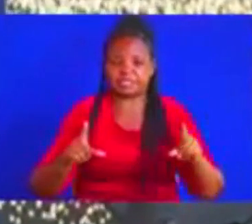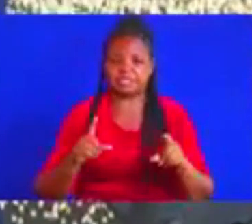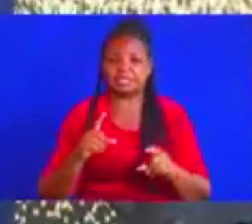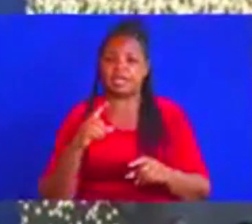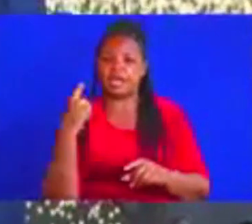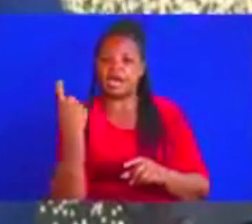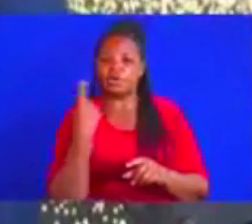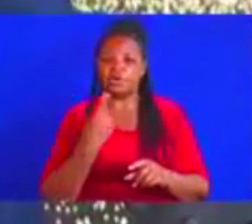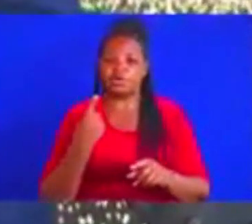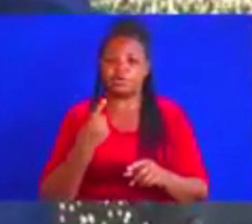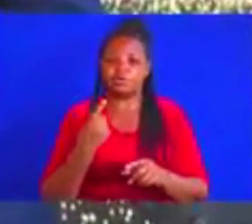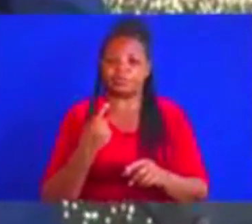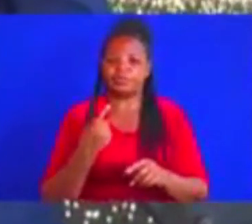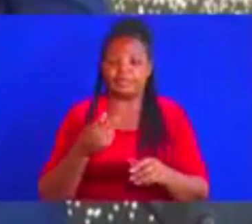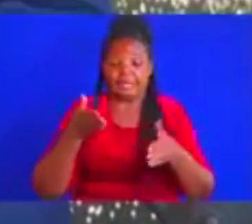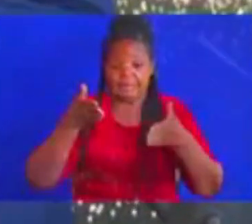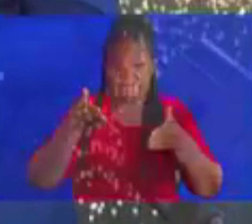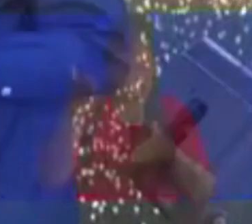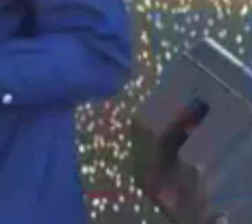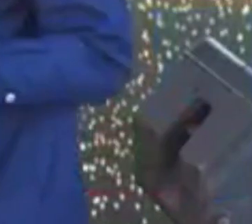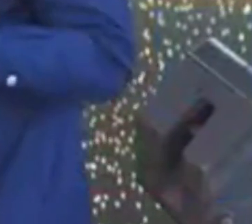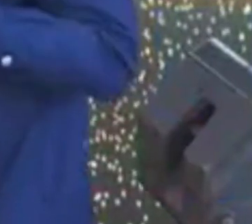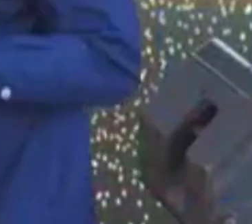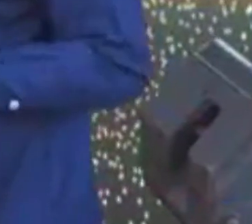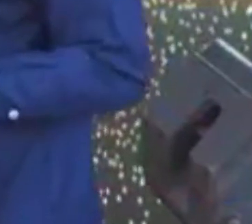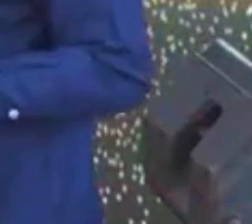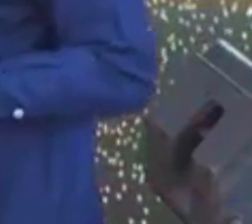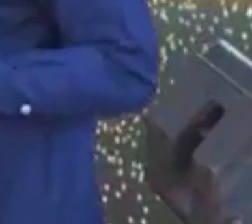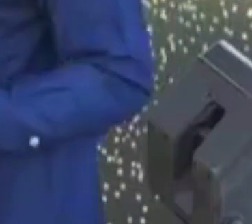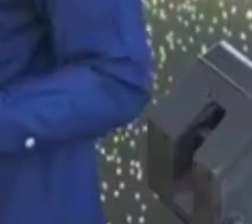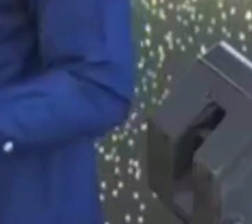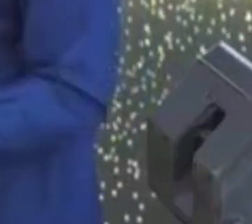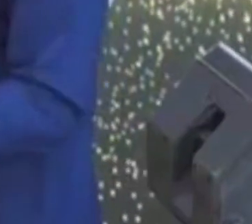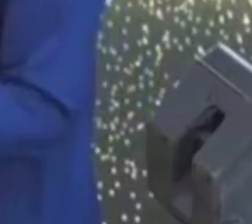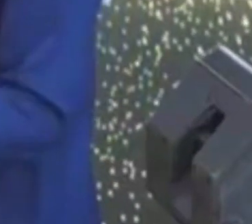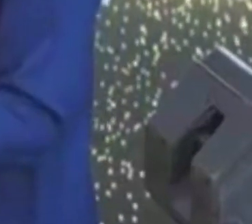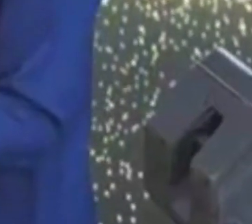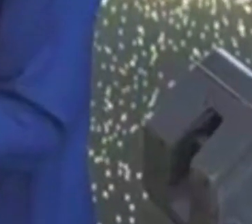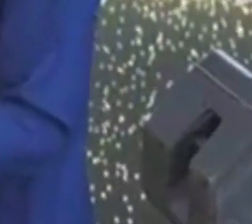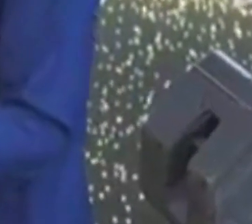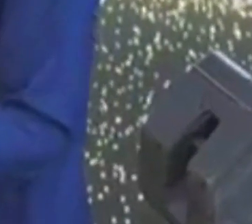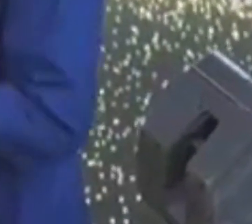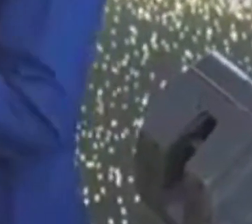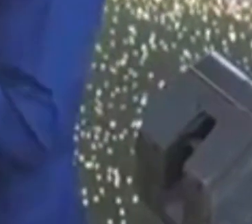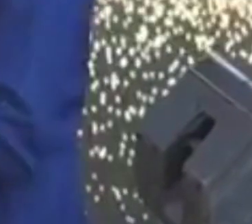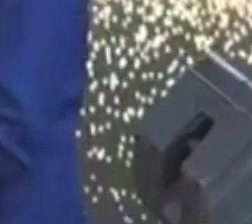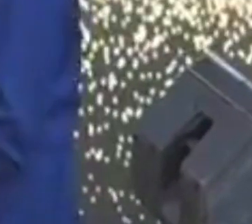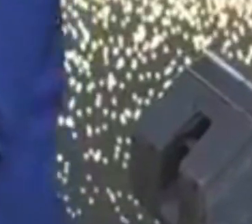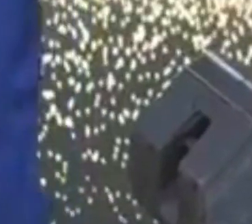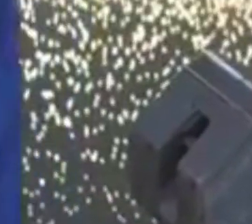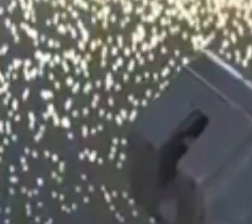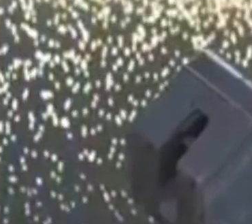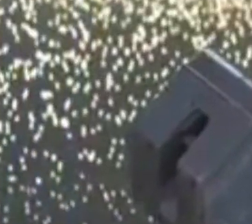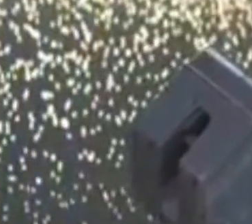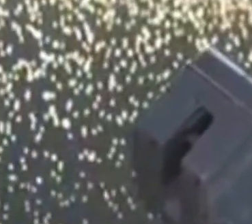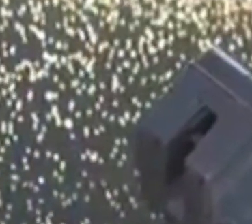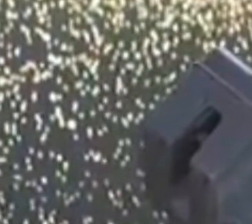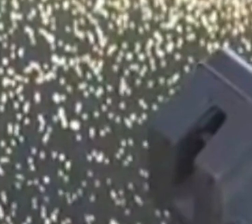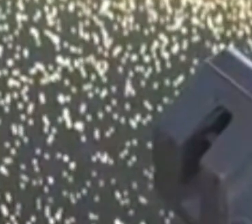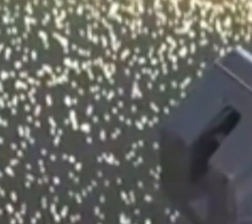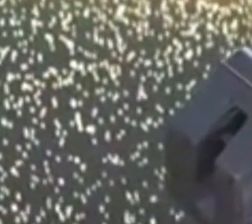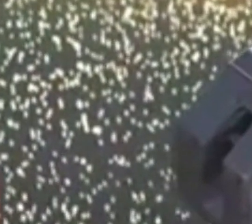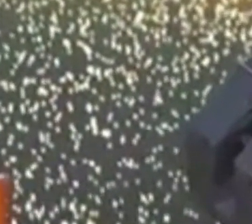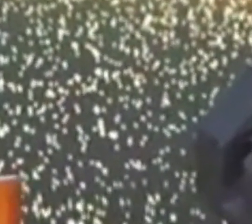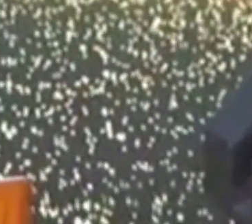to. There is a way God designed that men would know him. And this is very important because